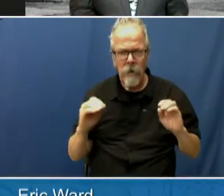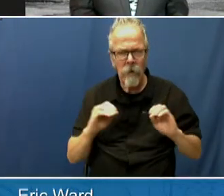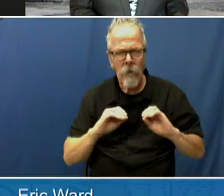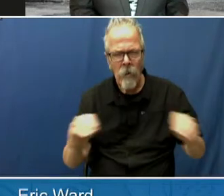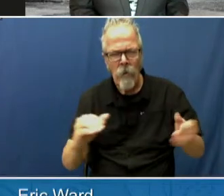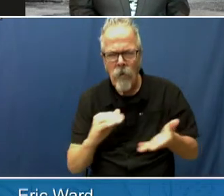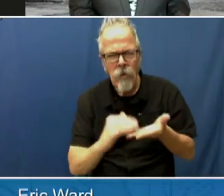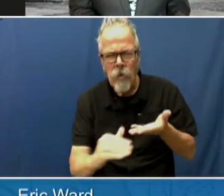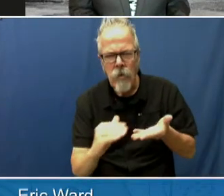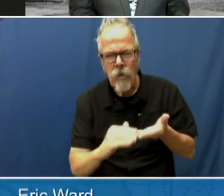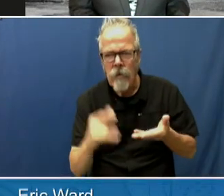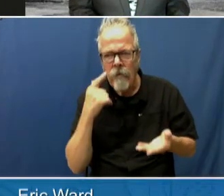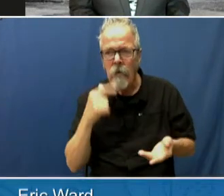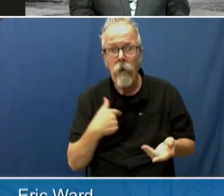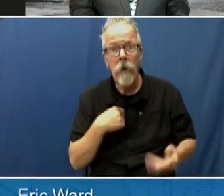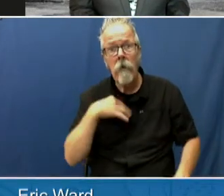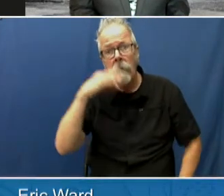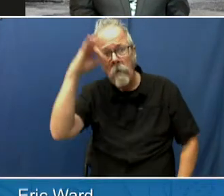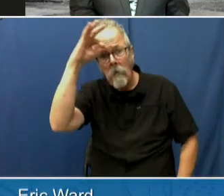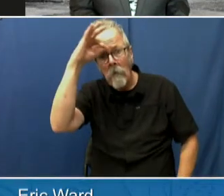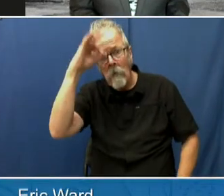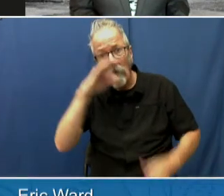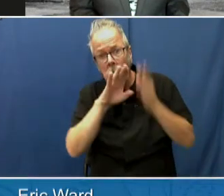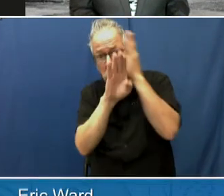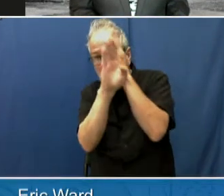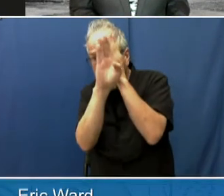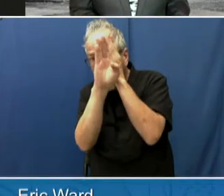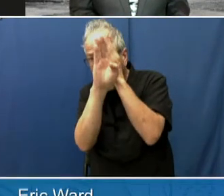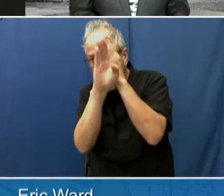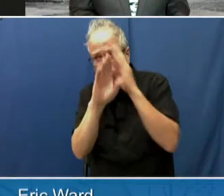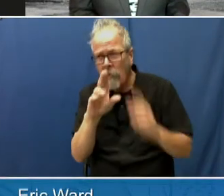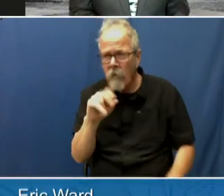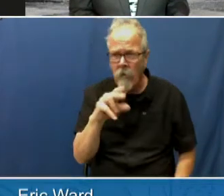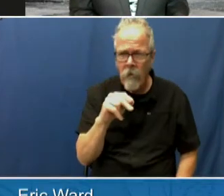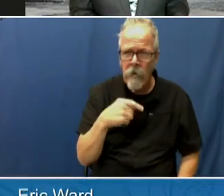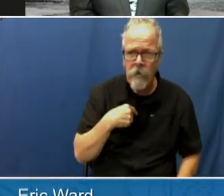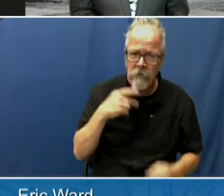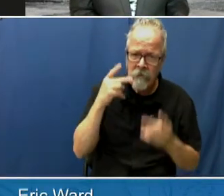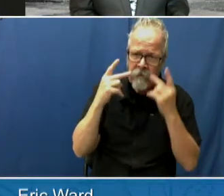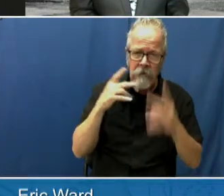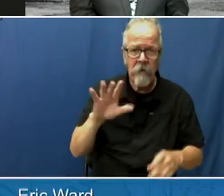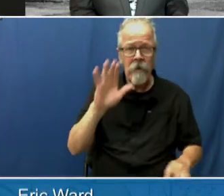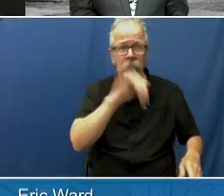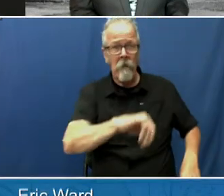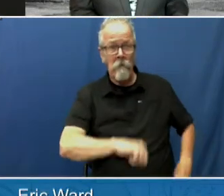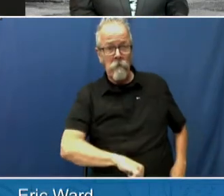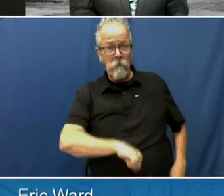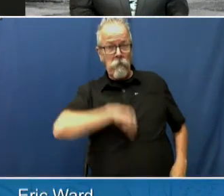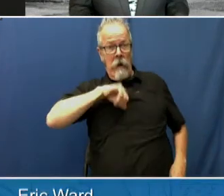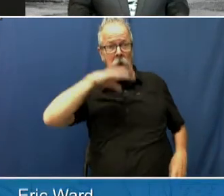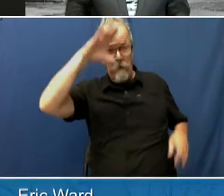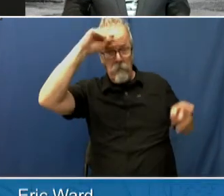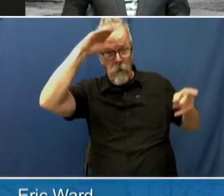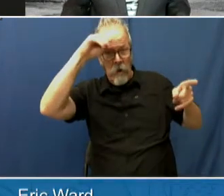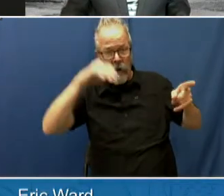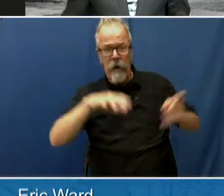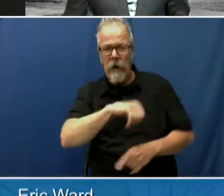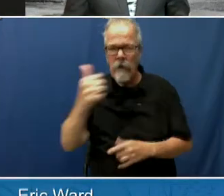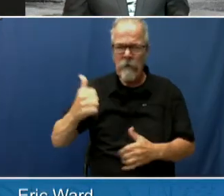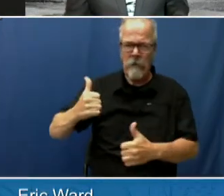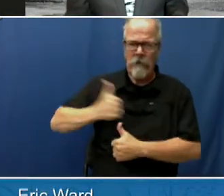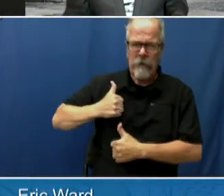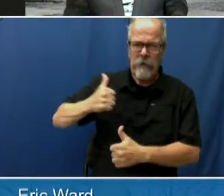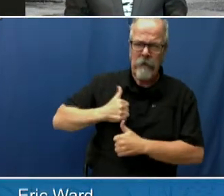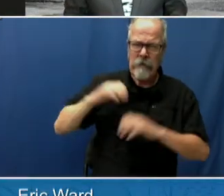unawares. We know what the Proud Boys and other paramilitary formations coming to Portland this weekend are looking to